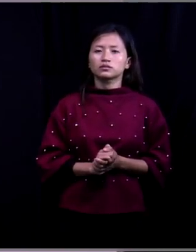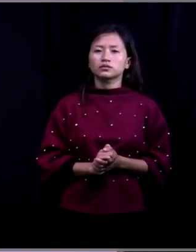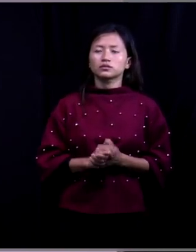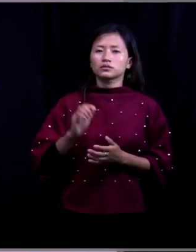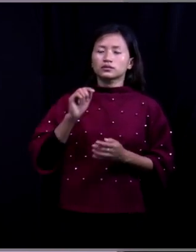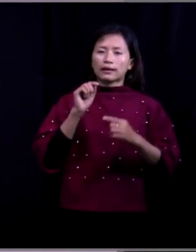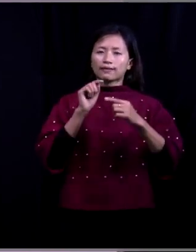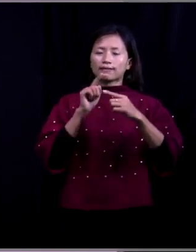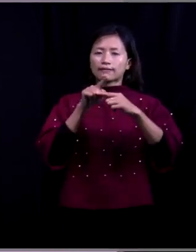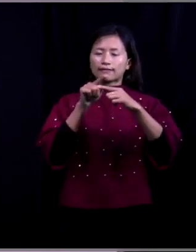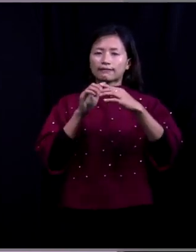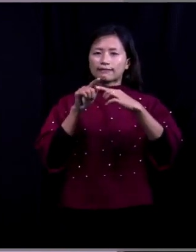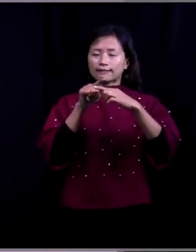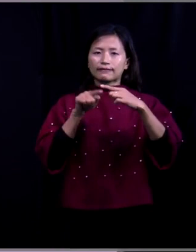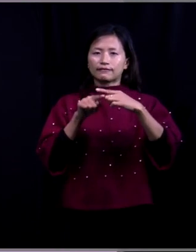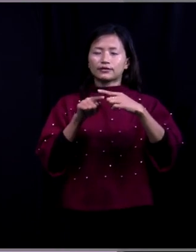divided by 4.